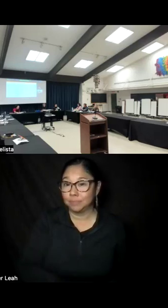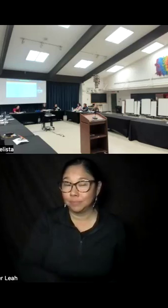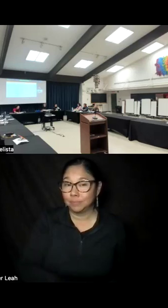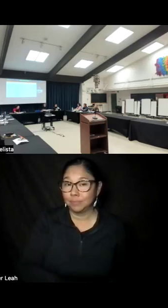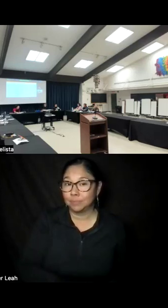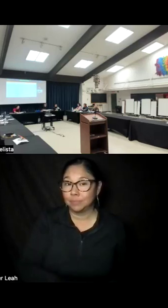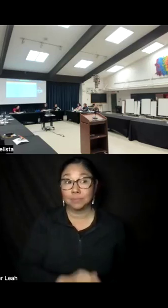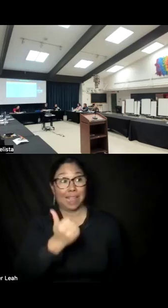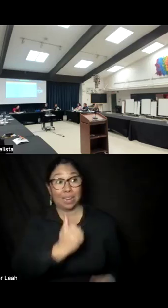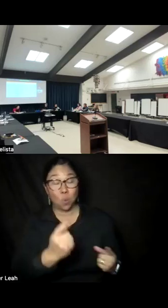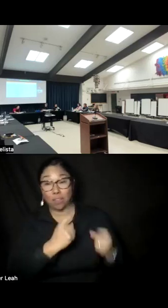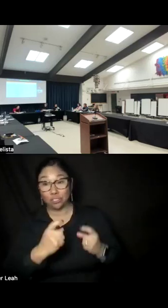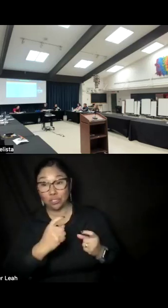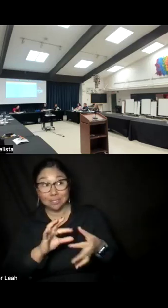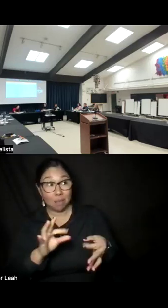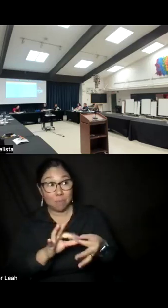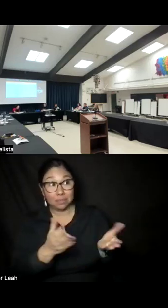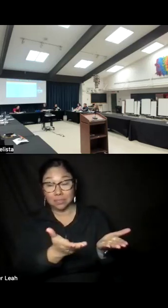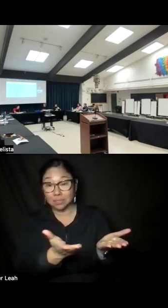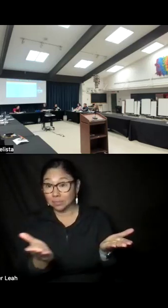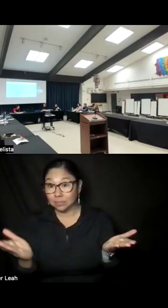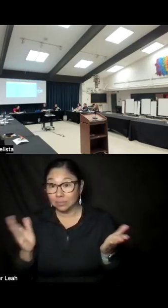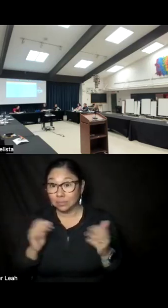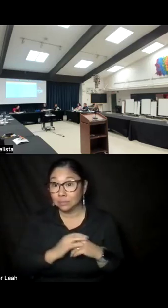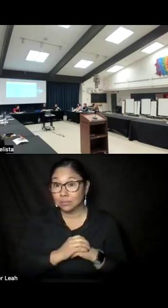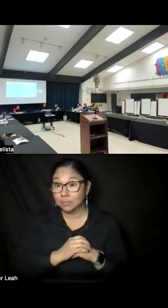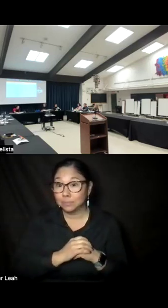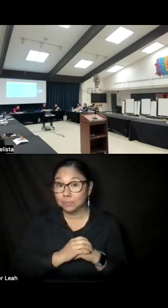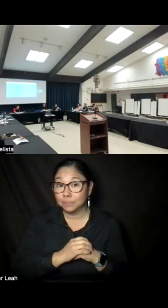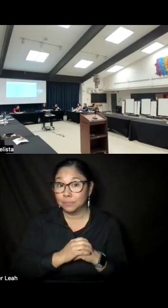Okay, any questions or comments?